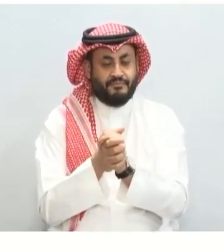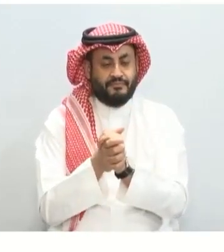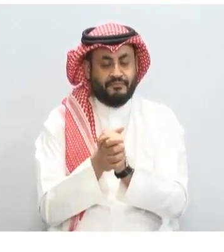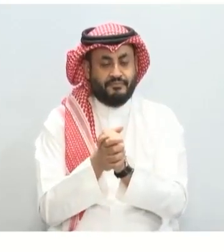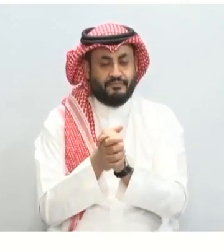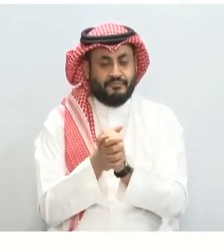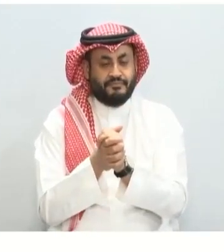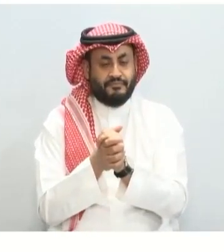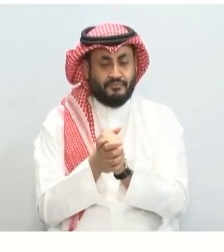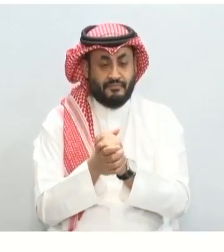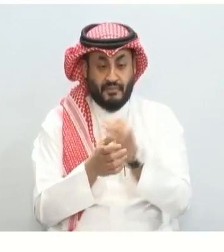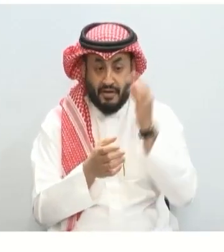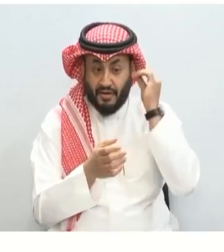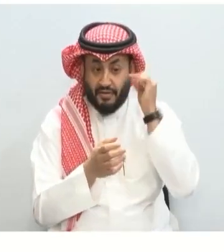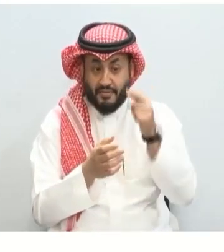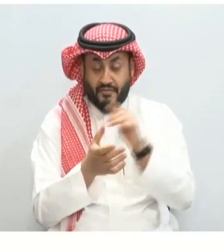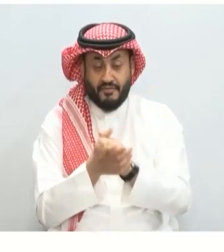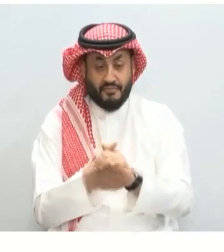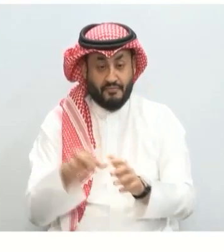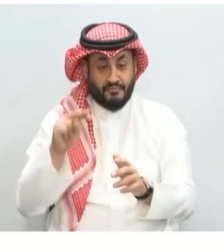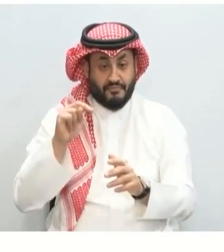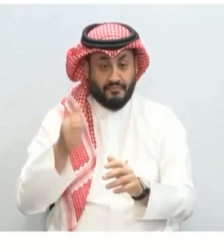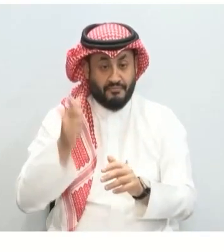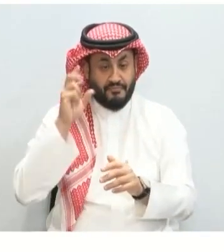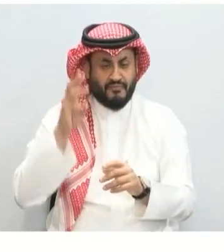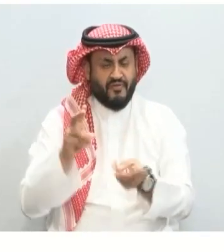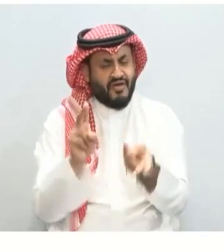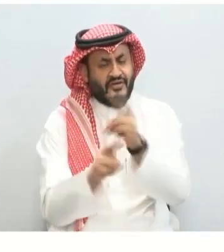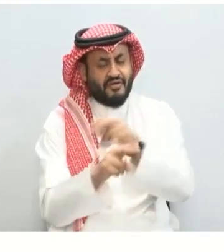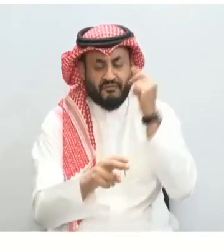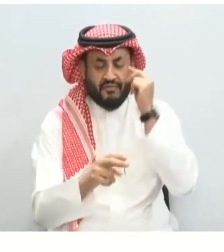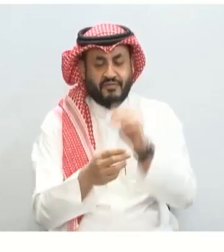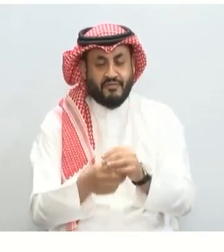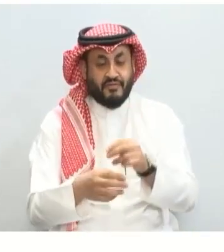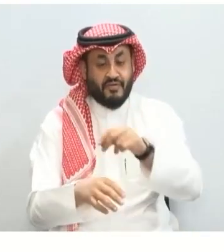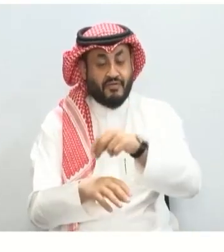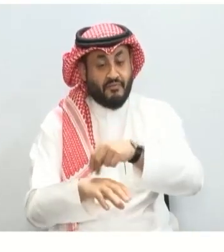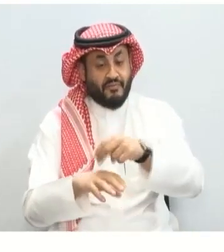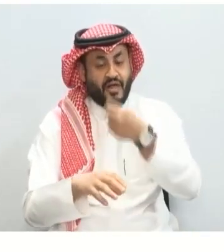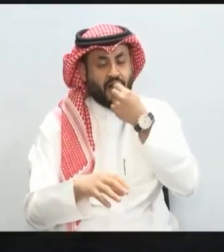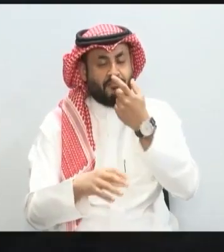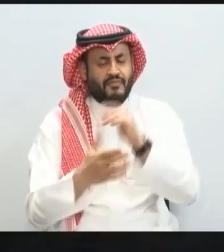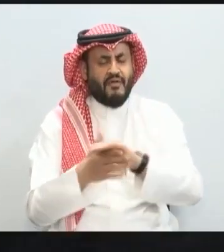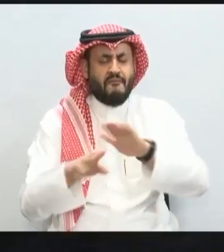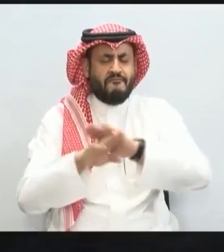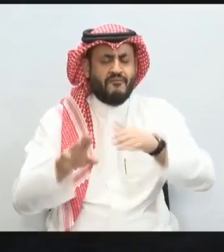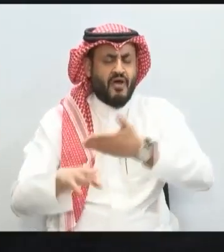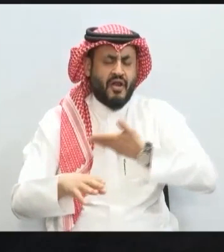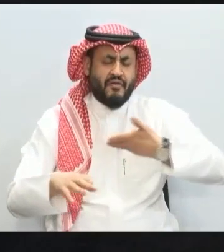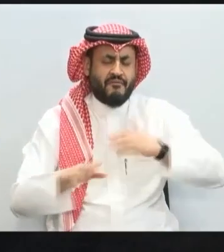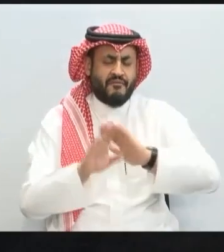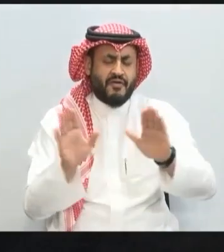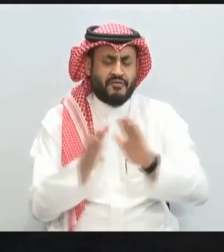So you notice here that Nawal changed her mind because she said she's stuffed, she's full, she can't